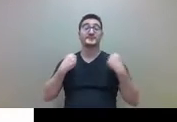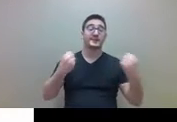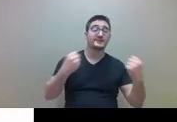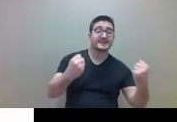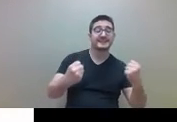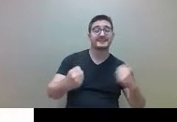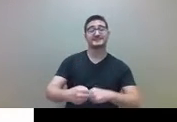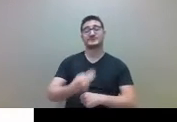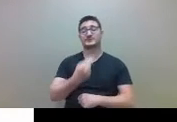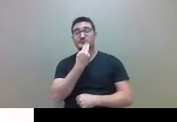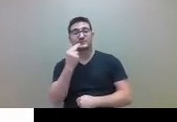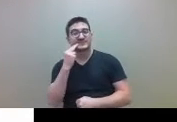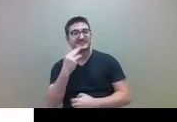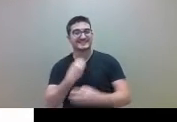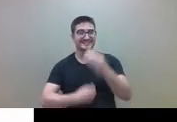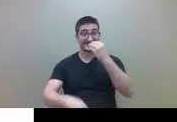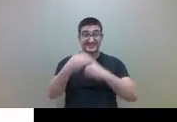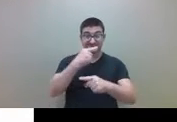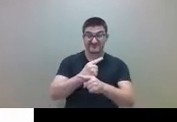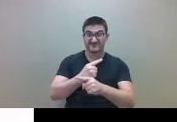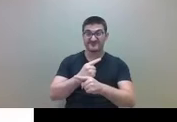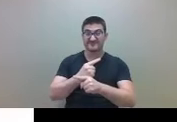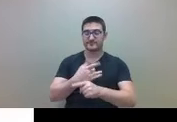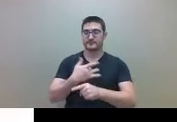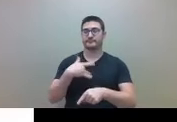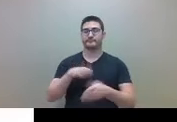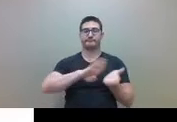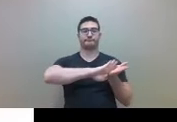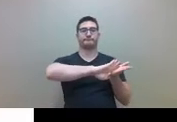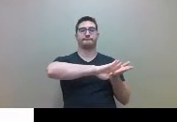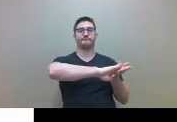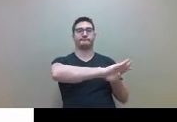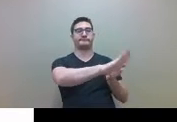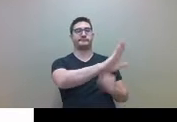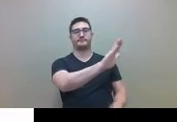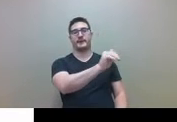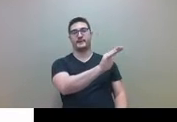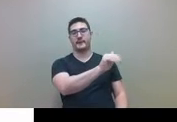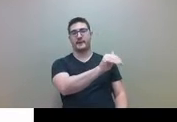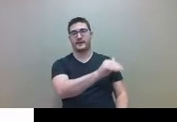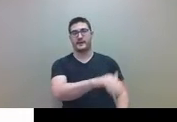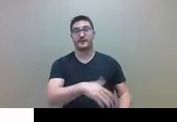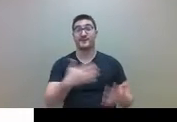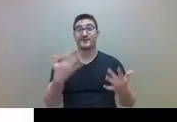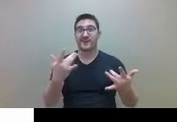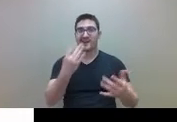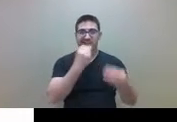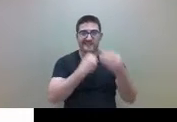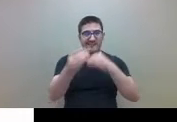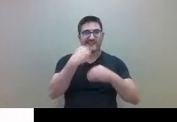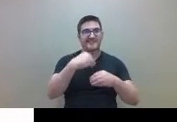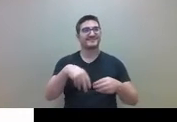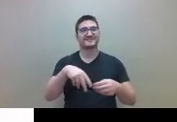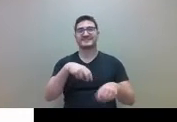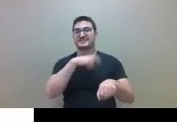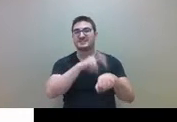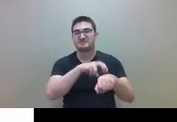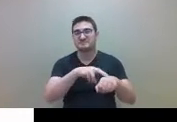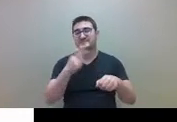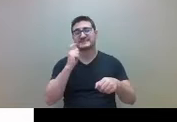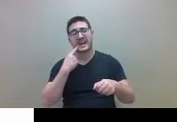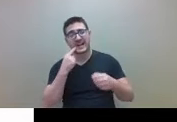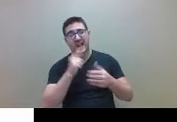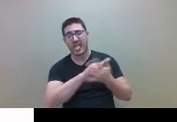we, maybe tend to overeat or eat less, or we're not taking care of our skin, or we're not taking care of our bodies.